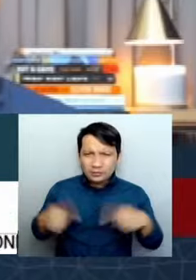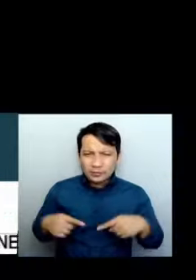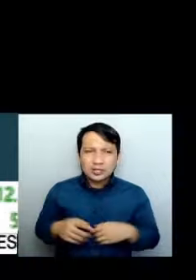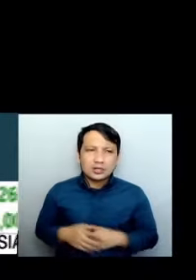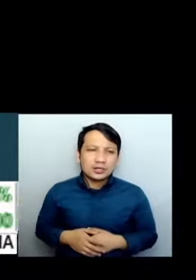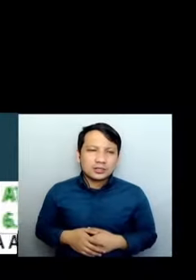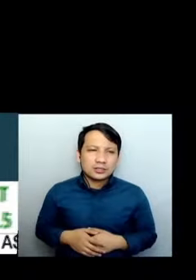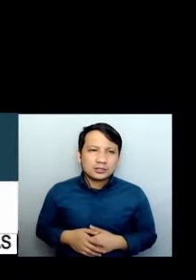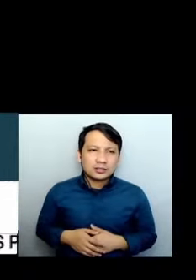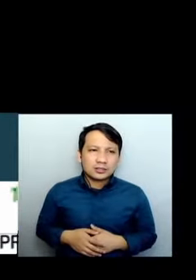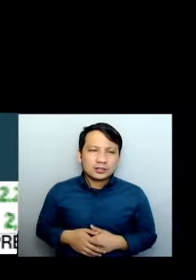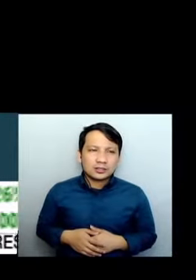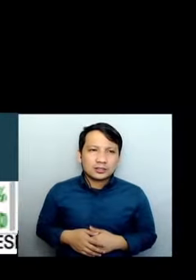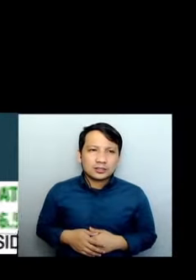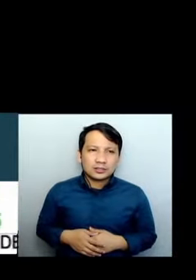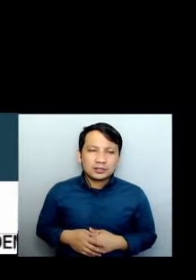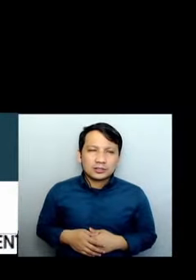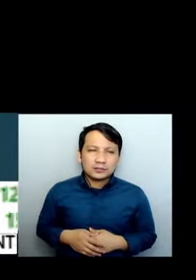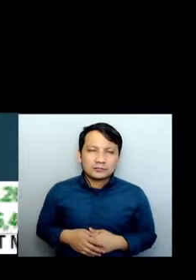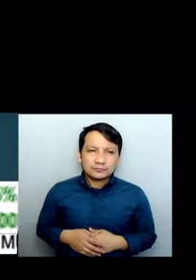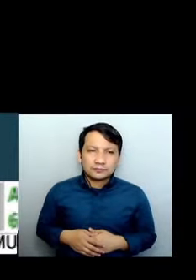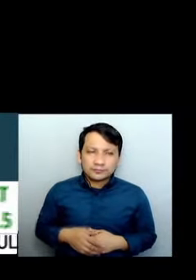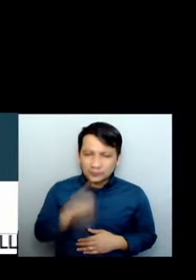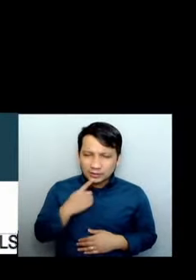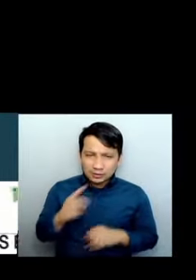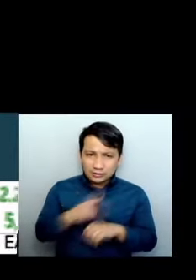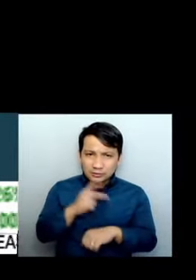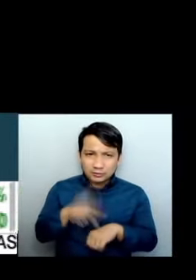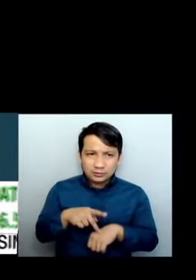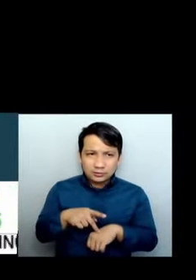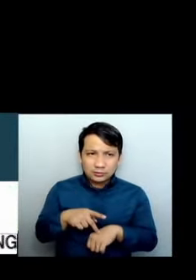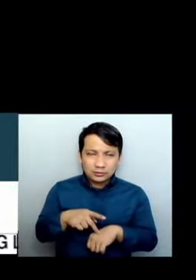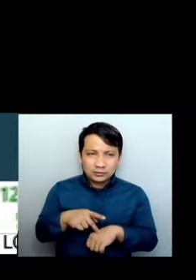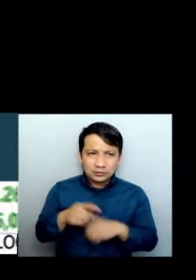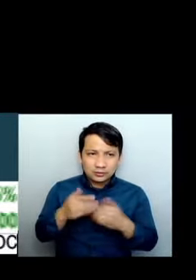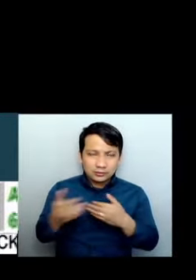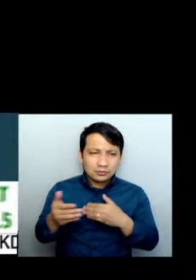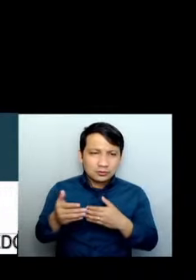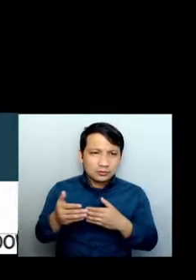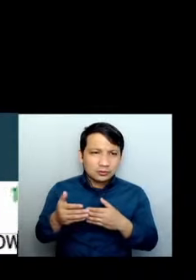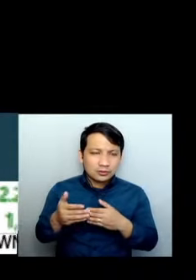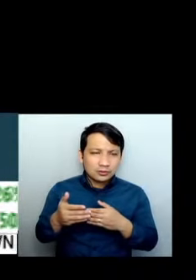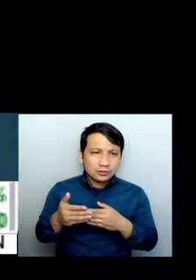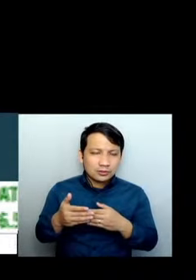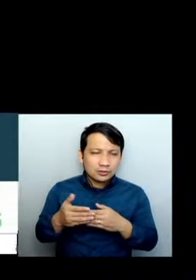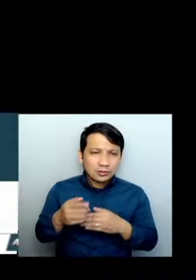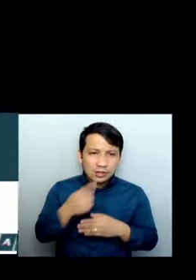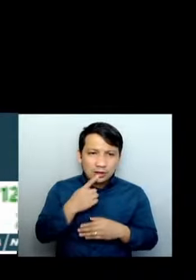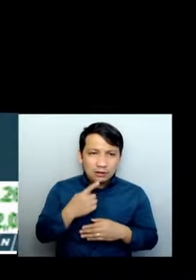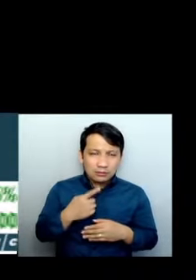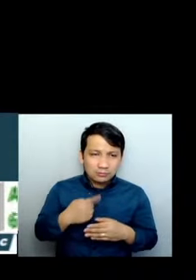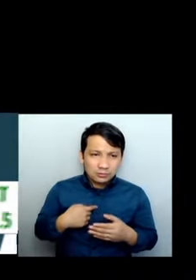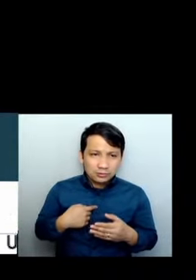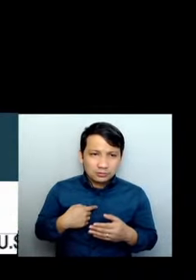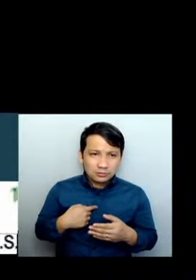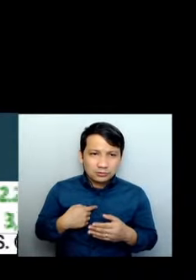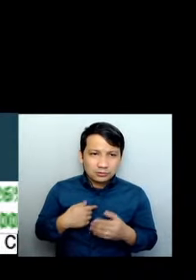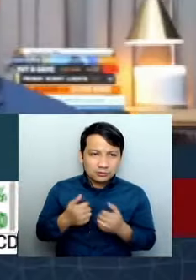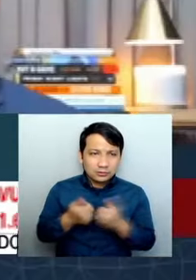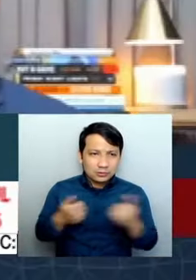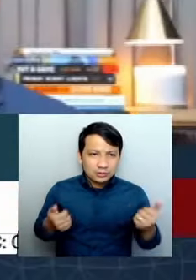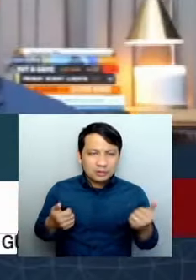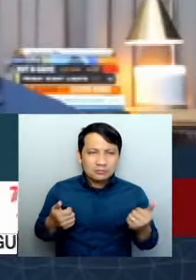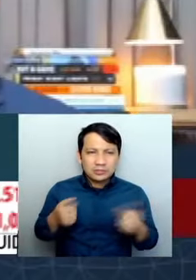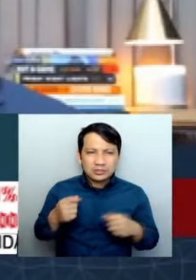then the Philippines declared me in the 200 and yeah, it's official that I officially qualified for the 200. Mm.